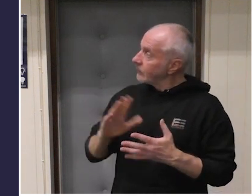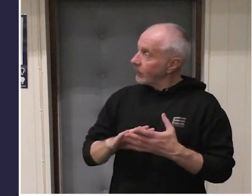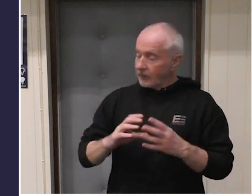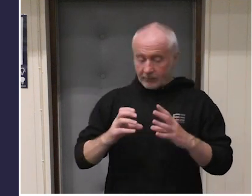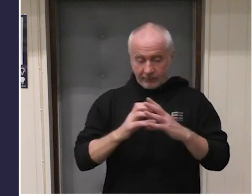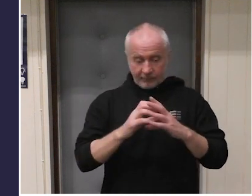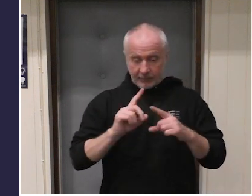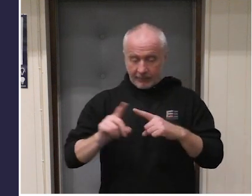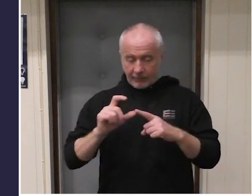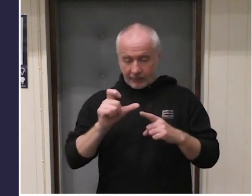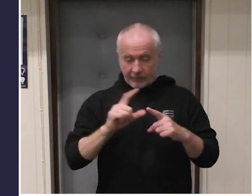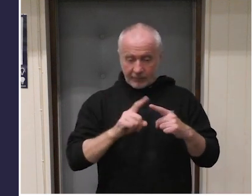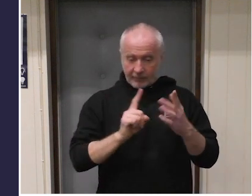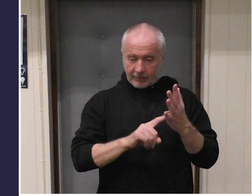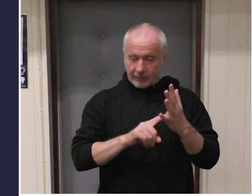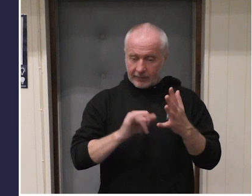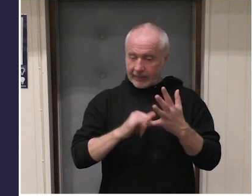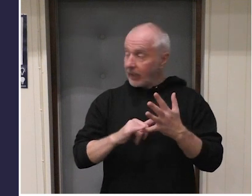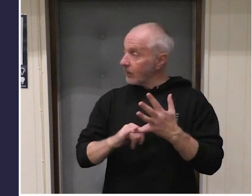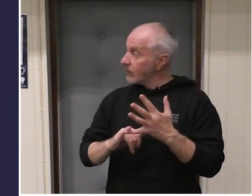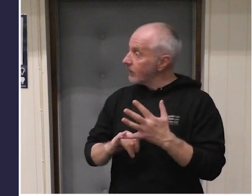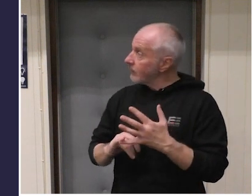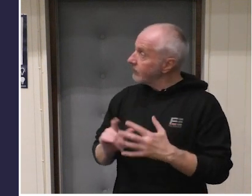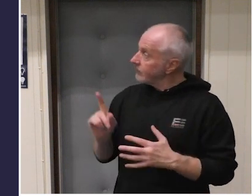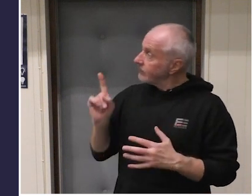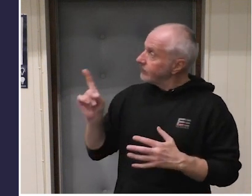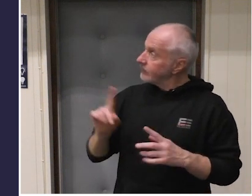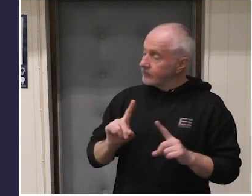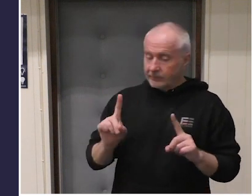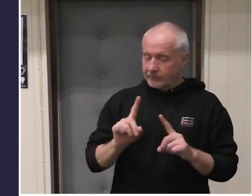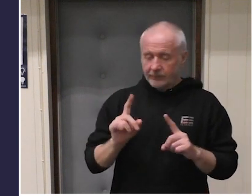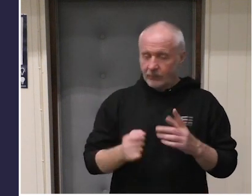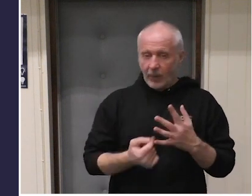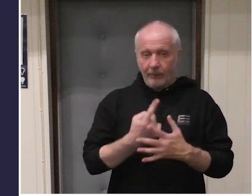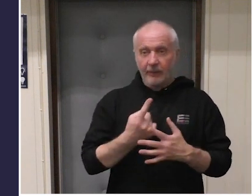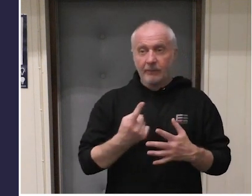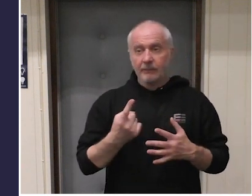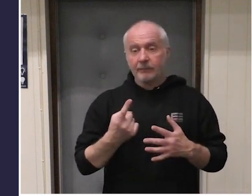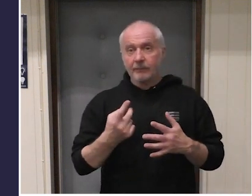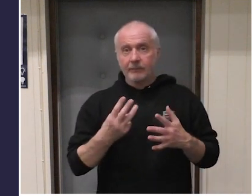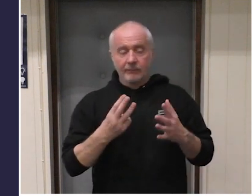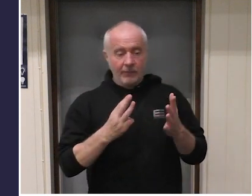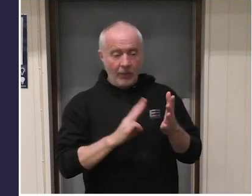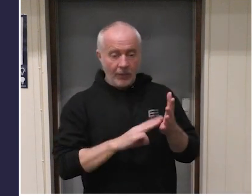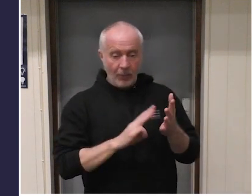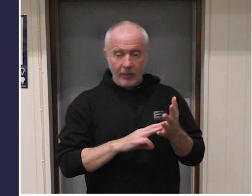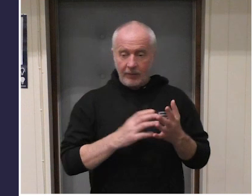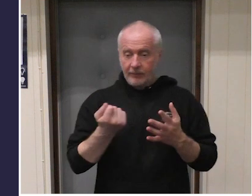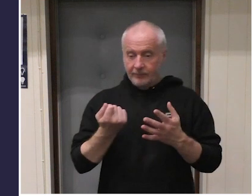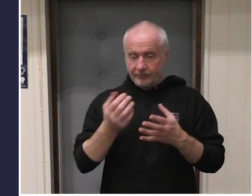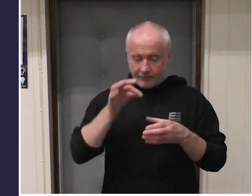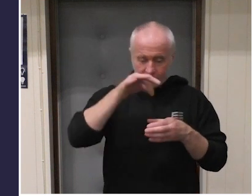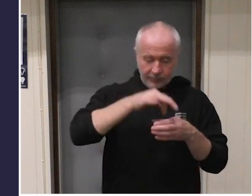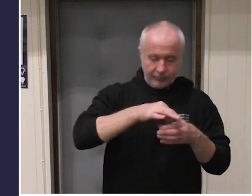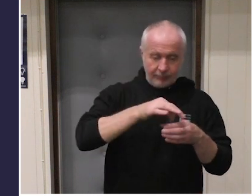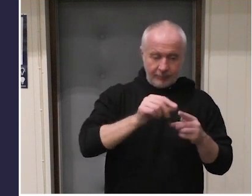we see all these different cells. And what typically happens is that the mother implants a particular protein at